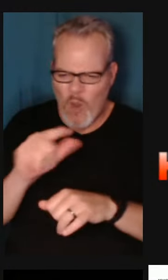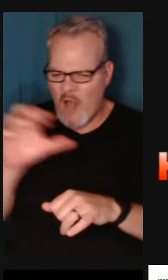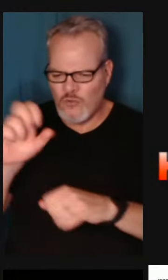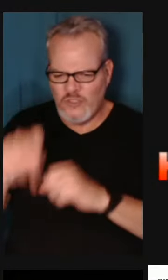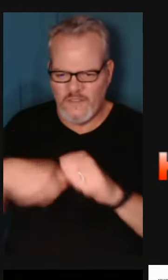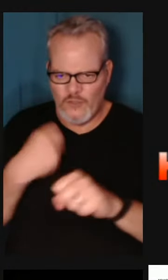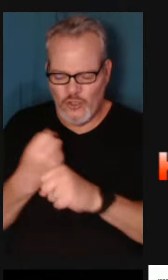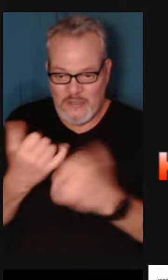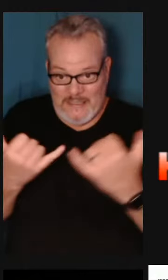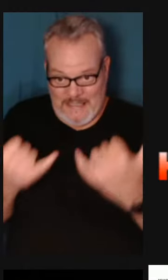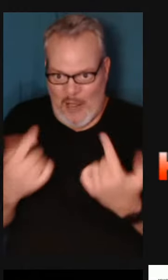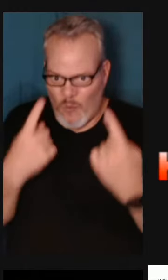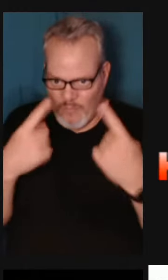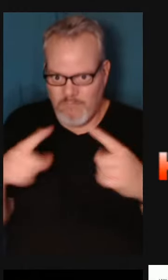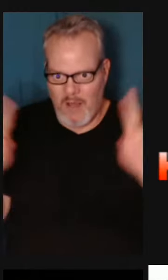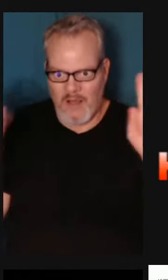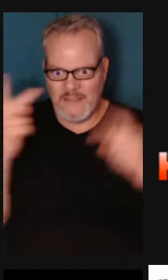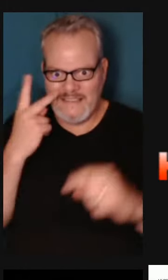revealed.